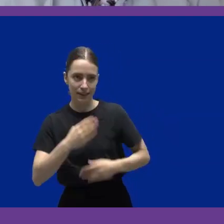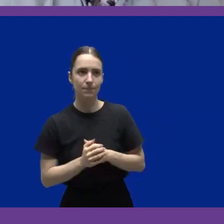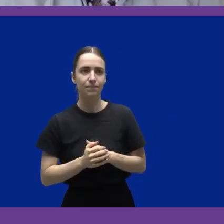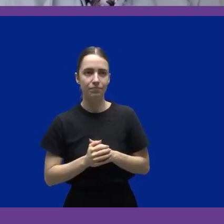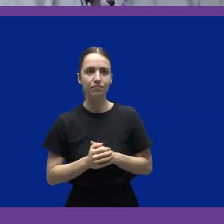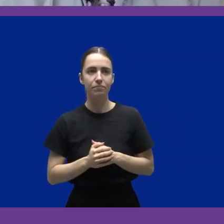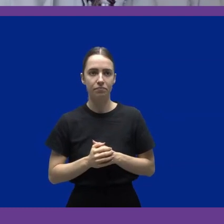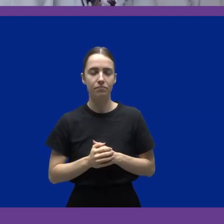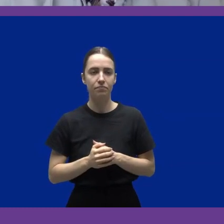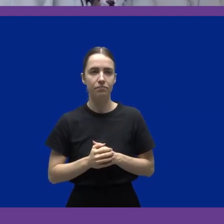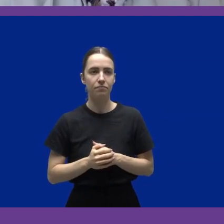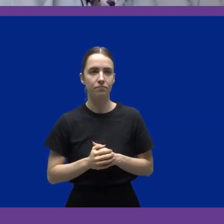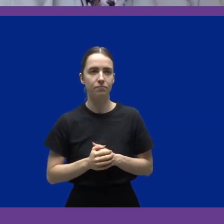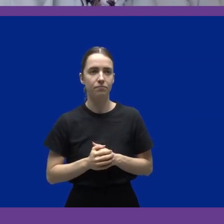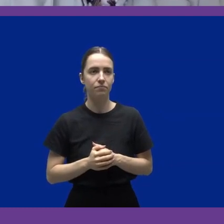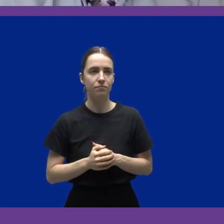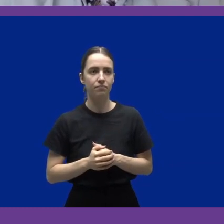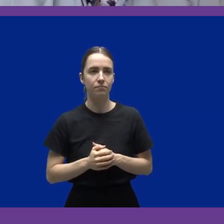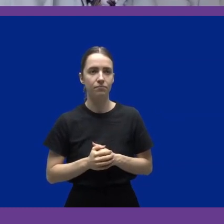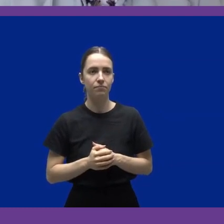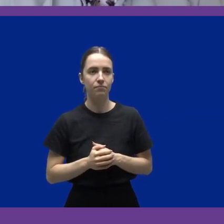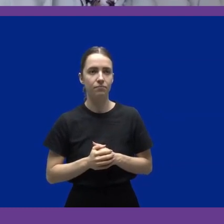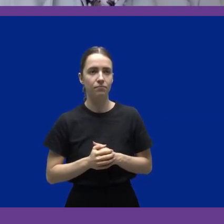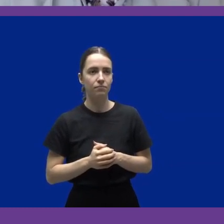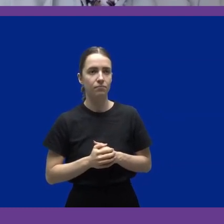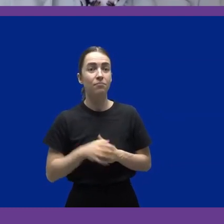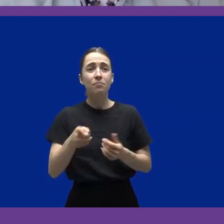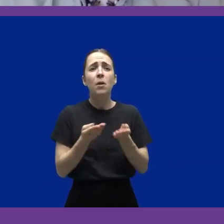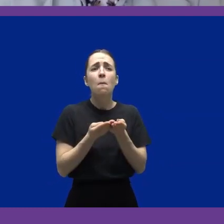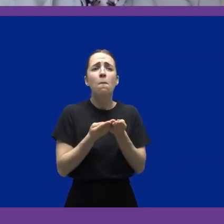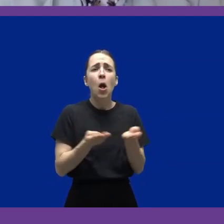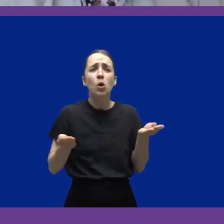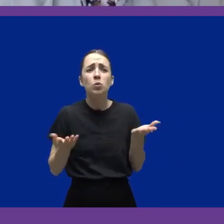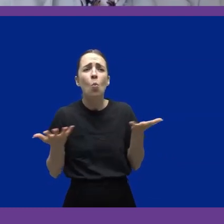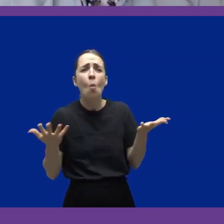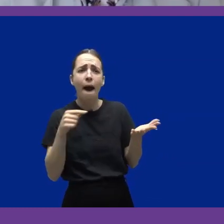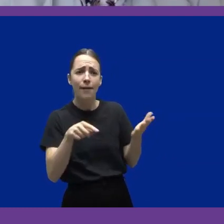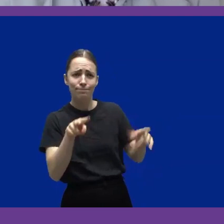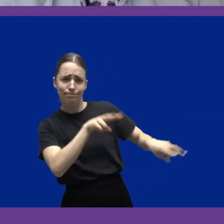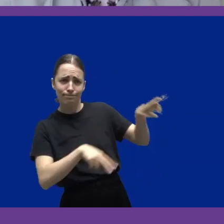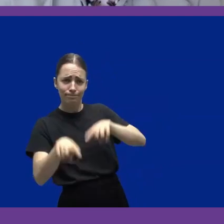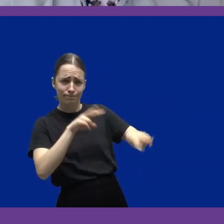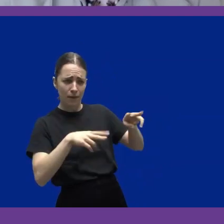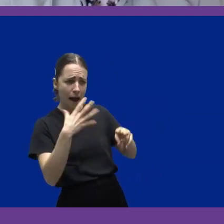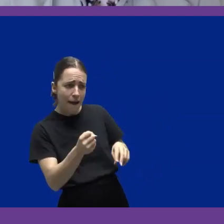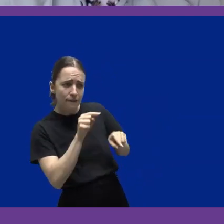hardware systems, computers, tablets, laptops, and the operating systems that are